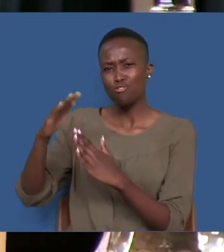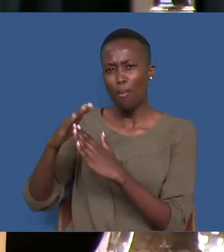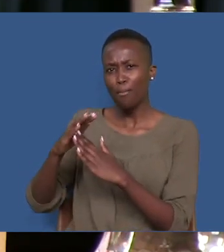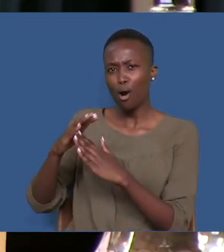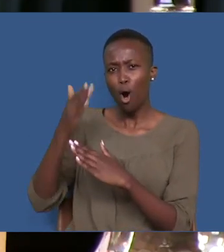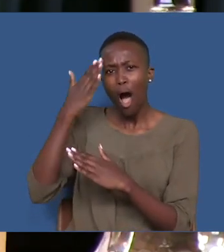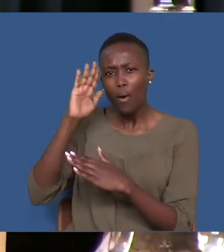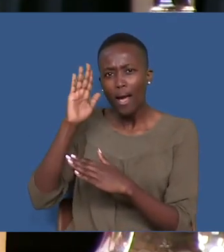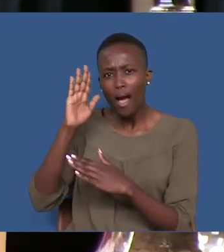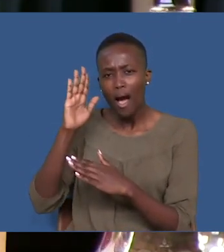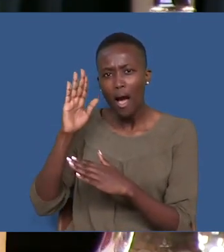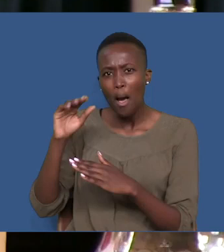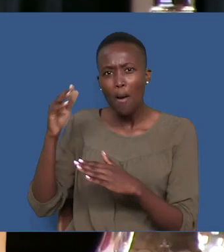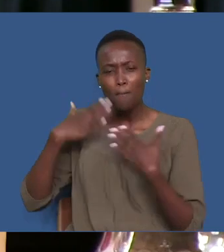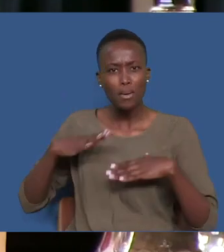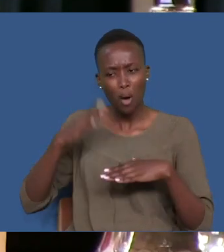time. Probably